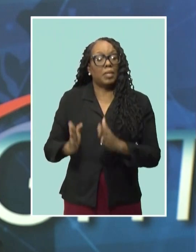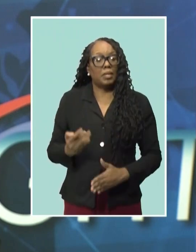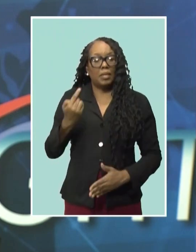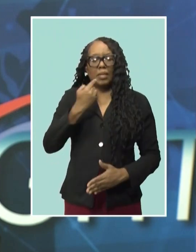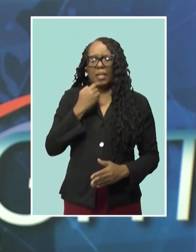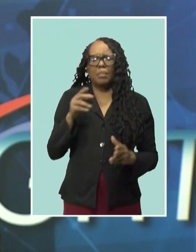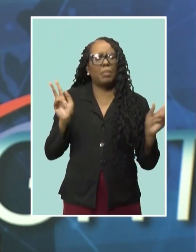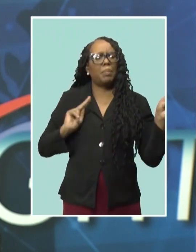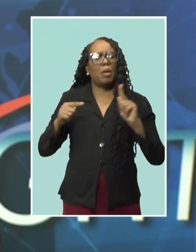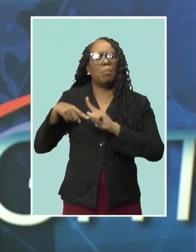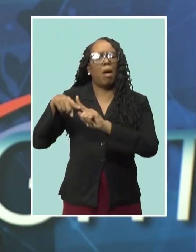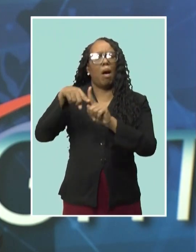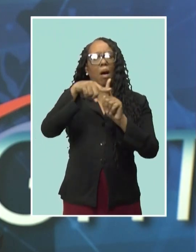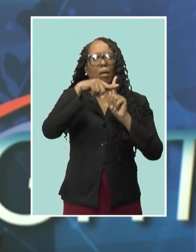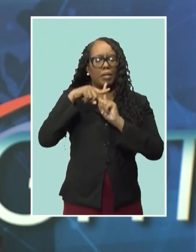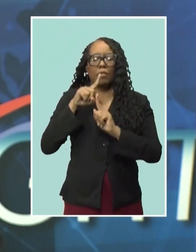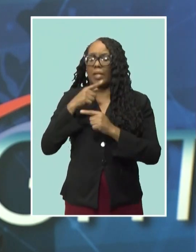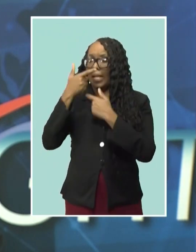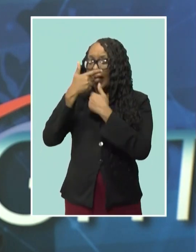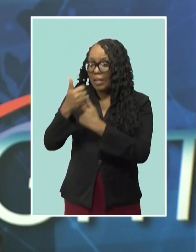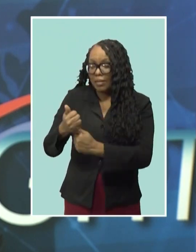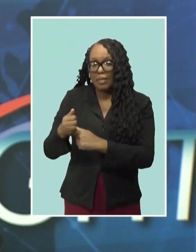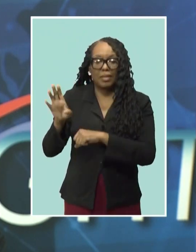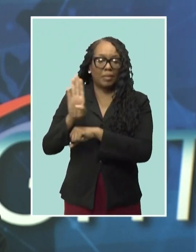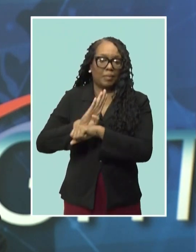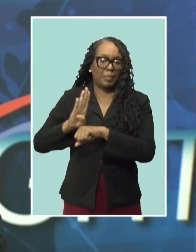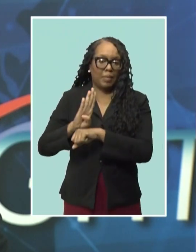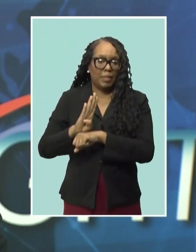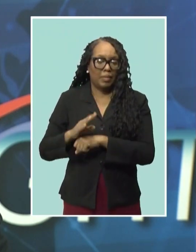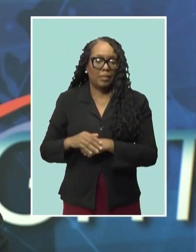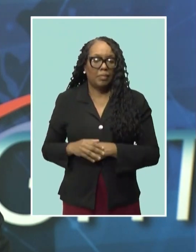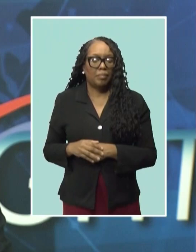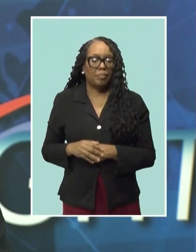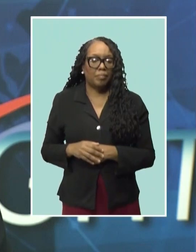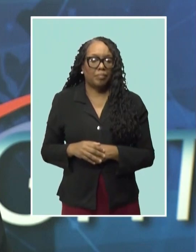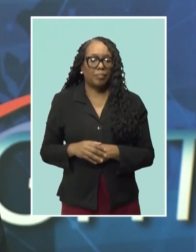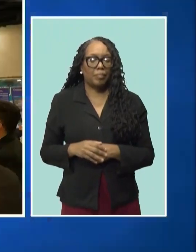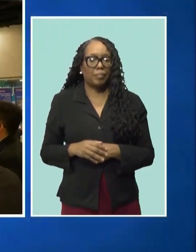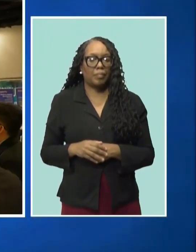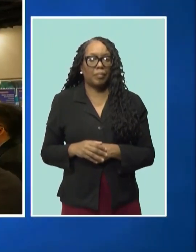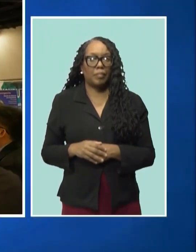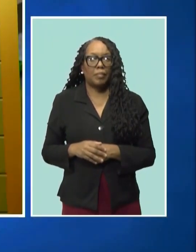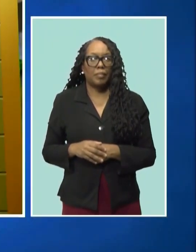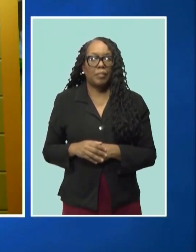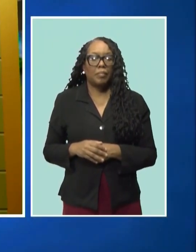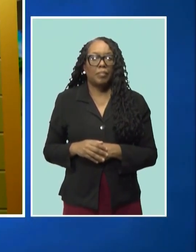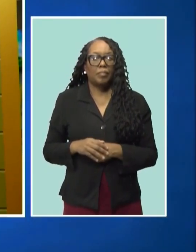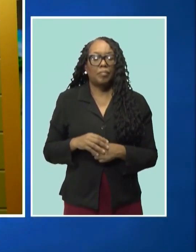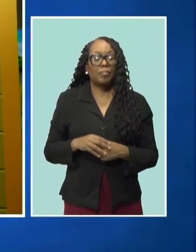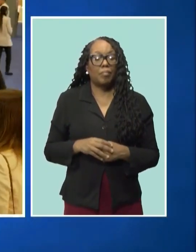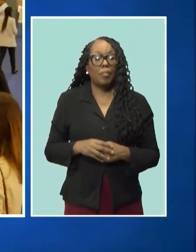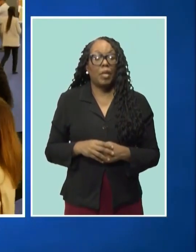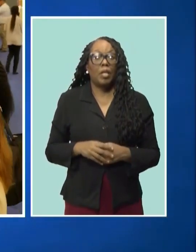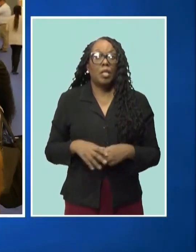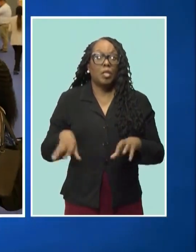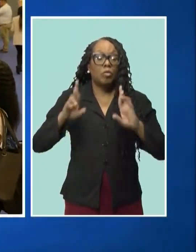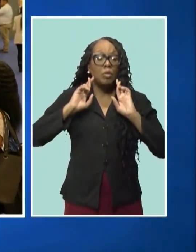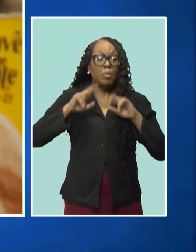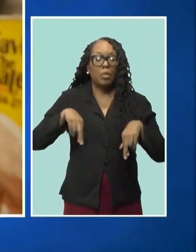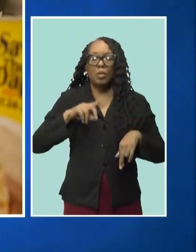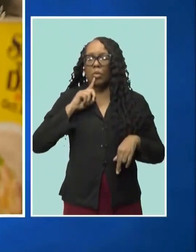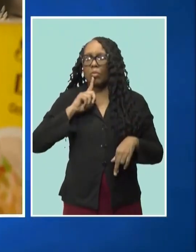they are already seeing positive signs of interest. The response was fantastic.